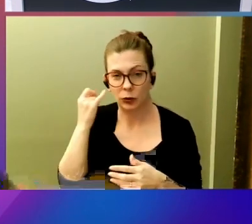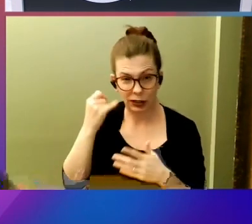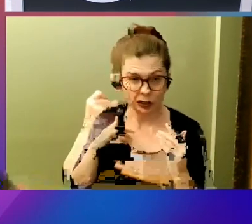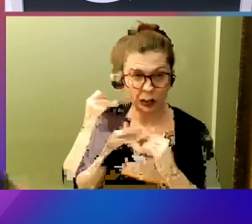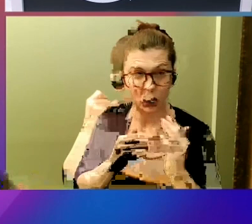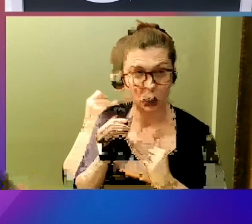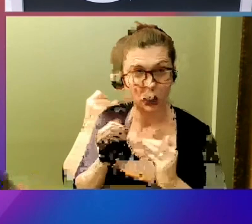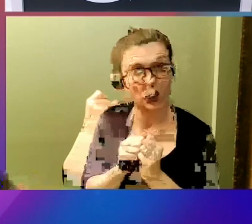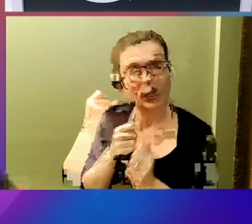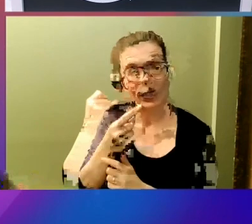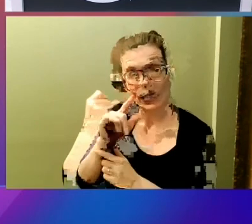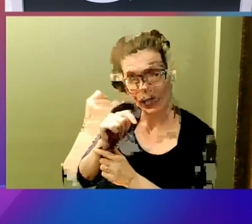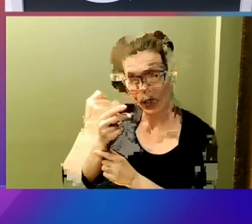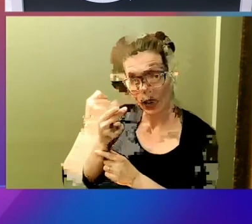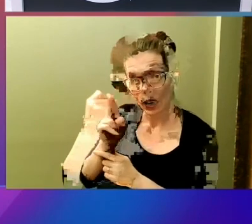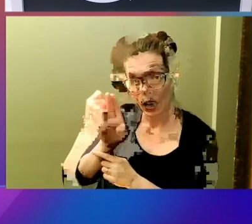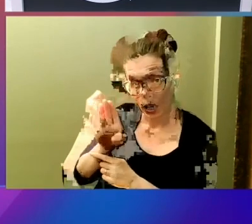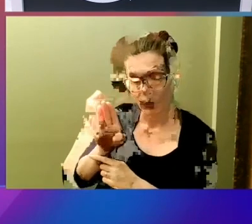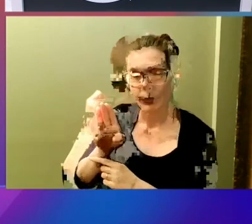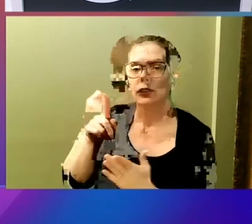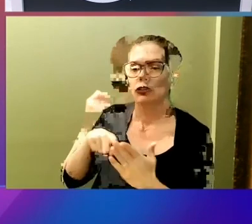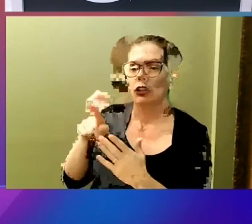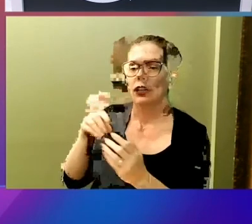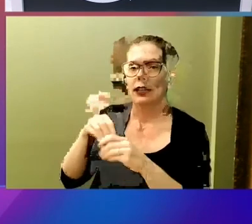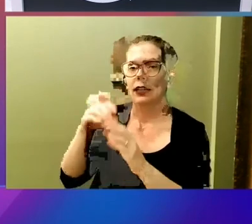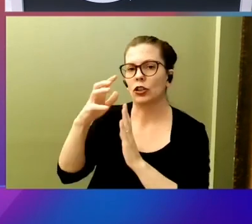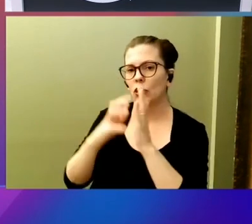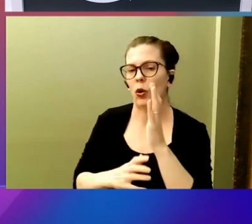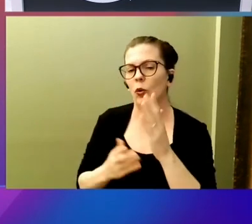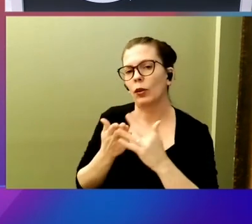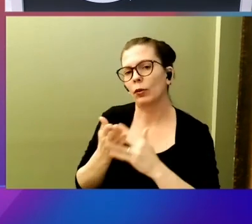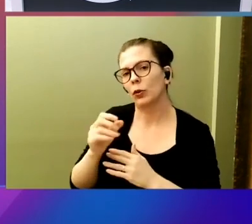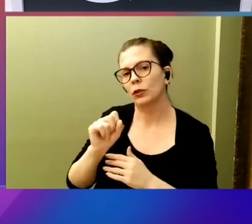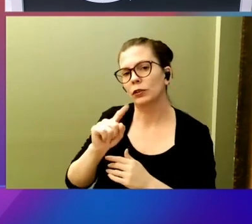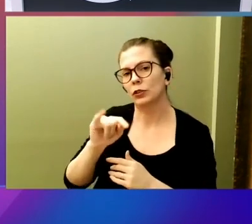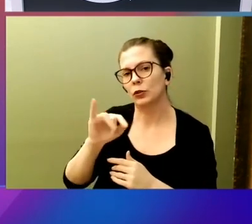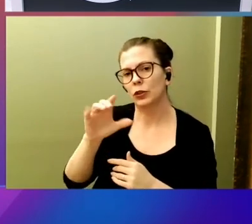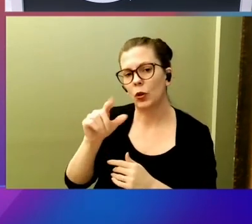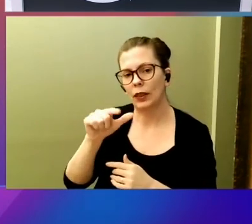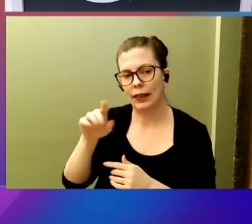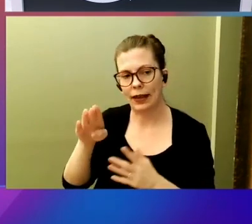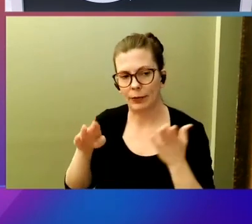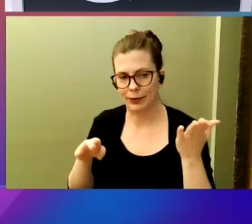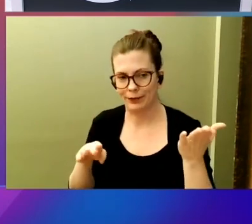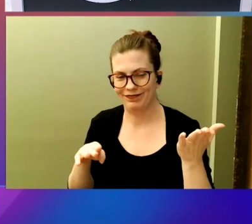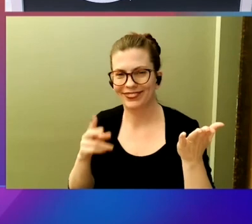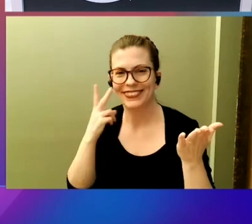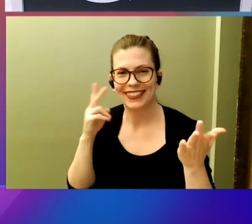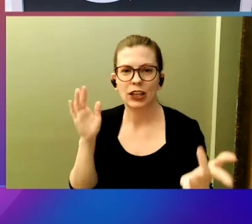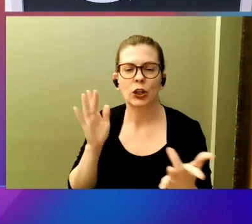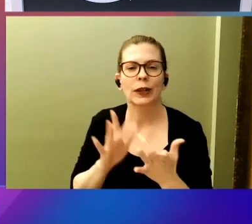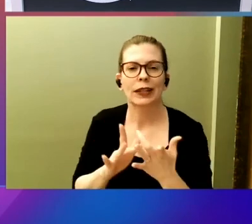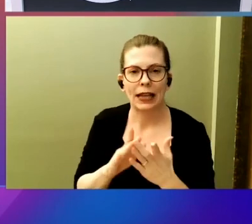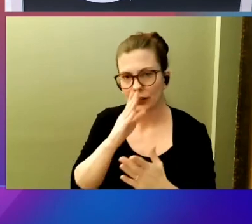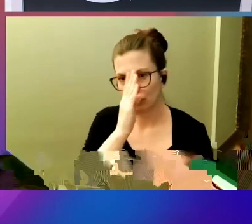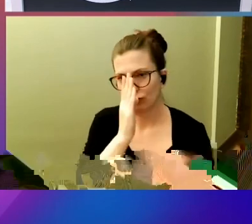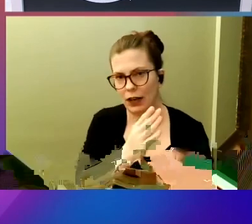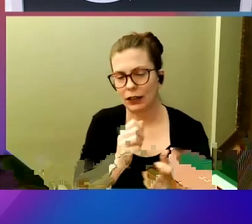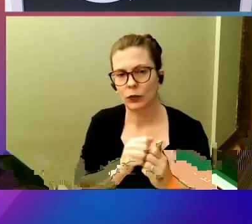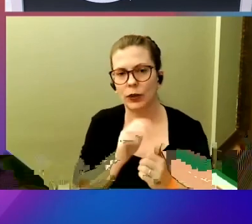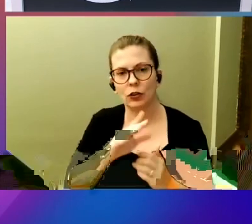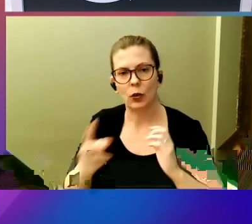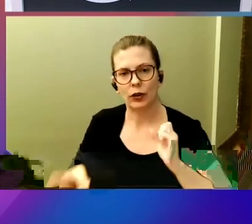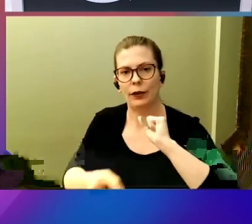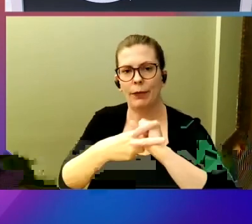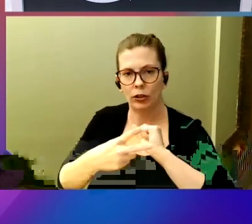can check in code through Studio Lab. Cool. So you can connect directly to your repository. You